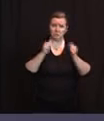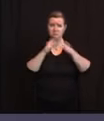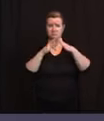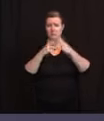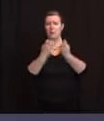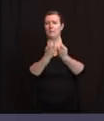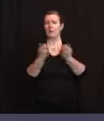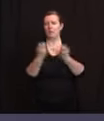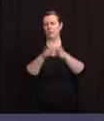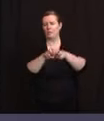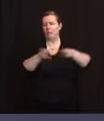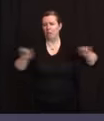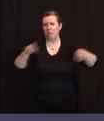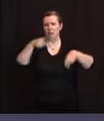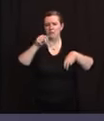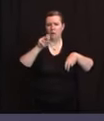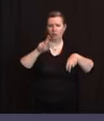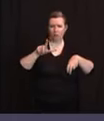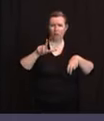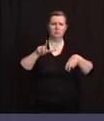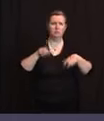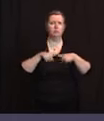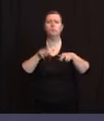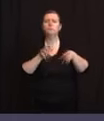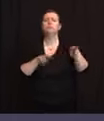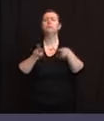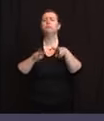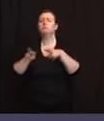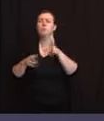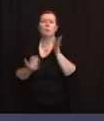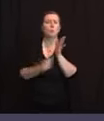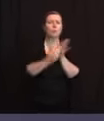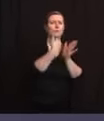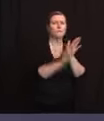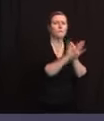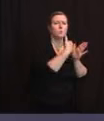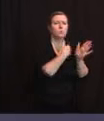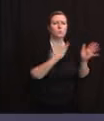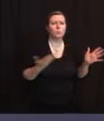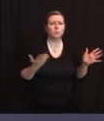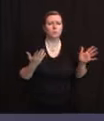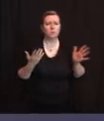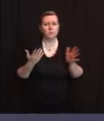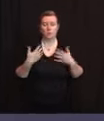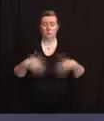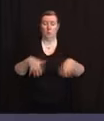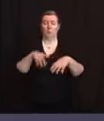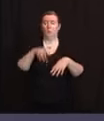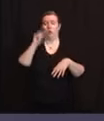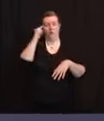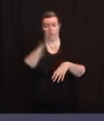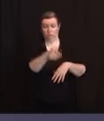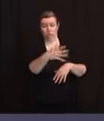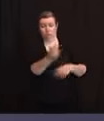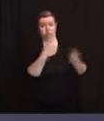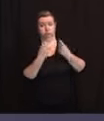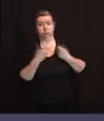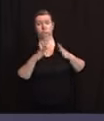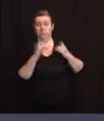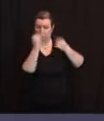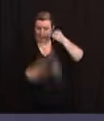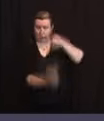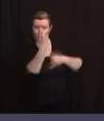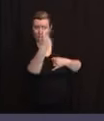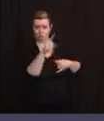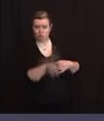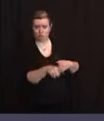power to review New Jersey's response? And additionally, This is last one, please. Okay, sure. Additionally, you've been saying all